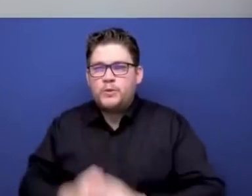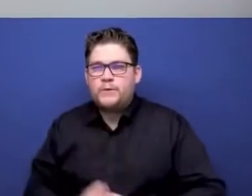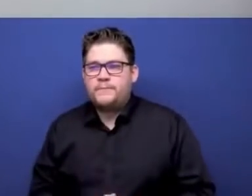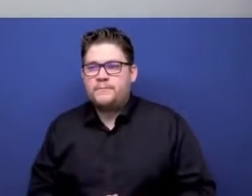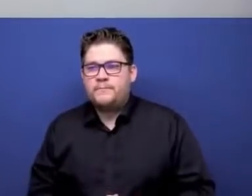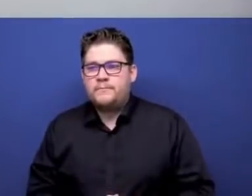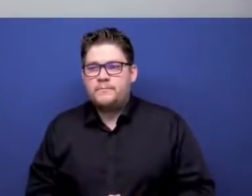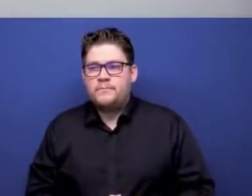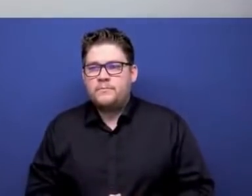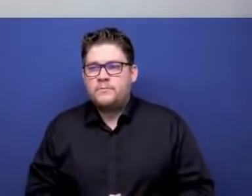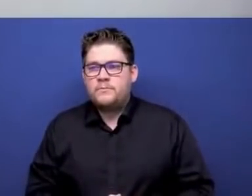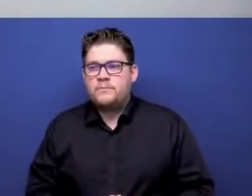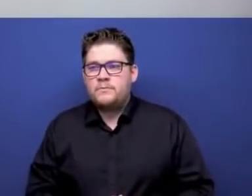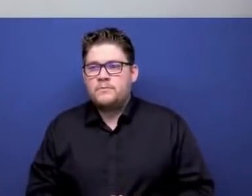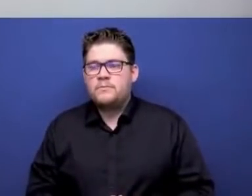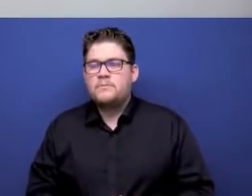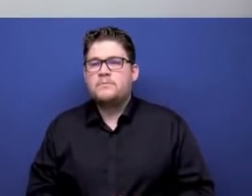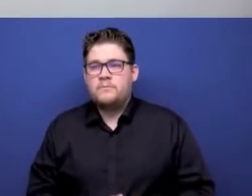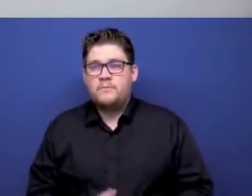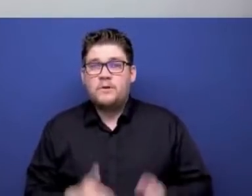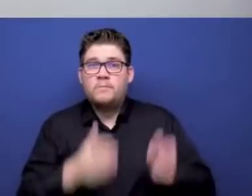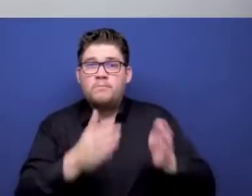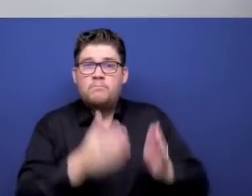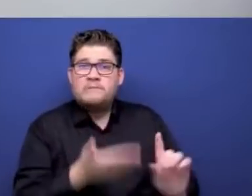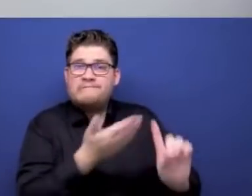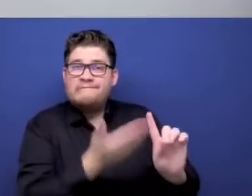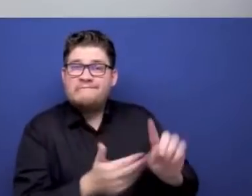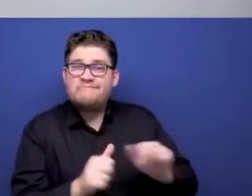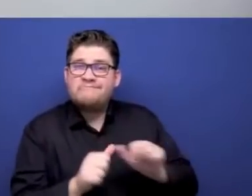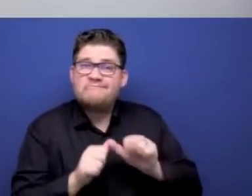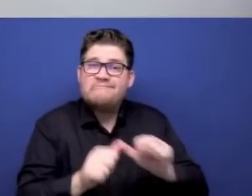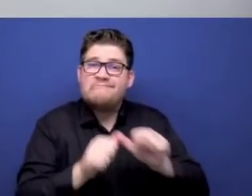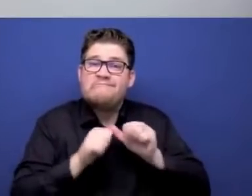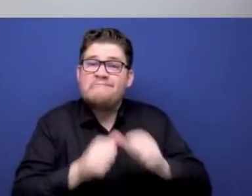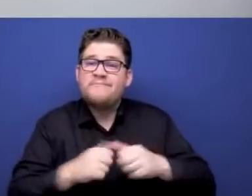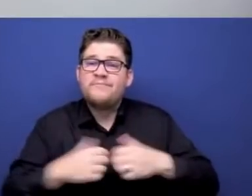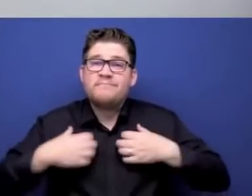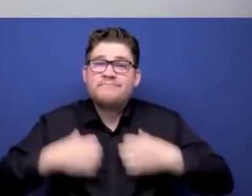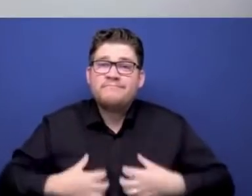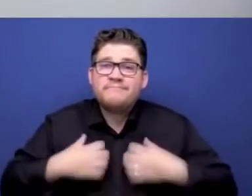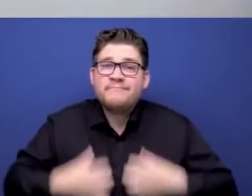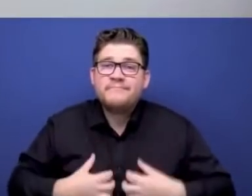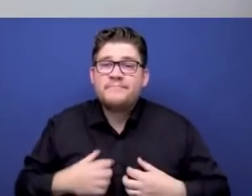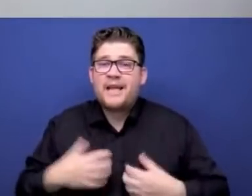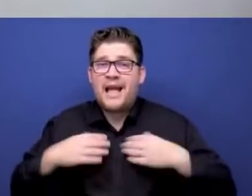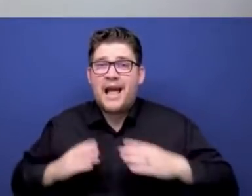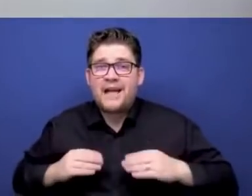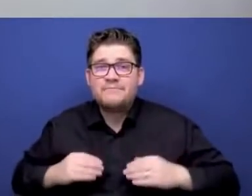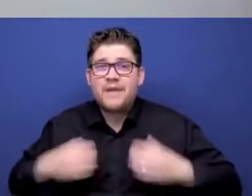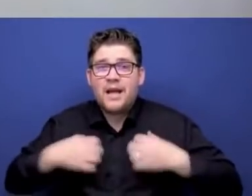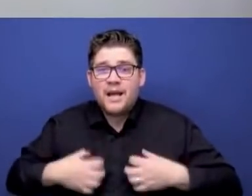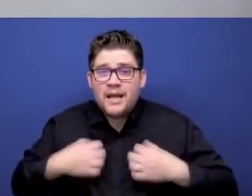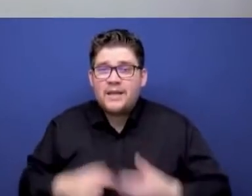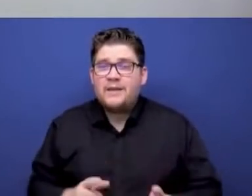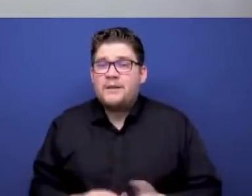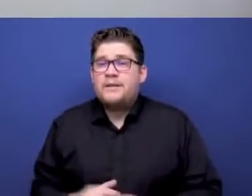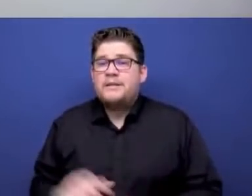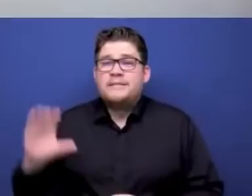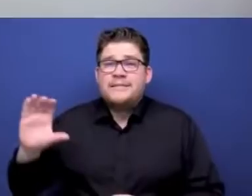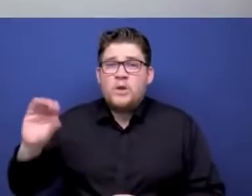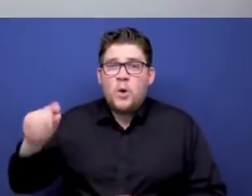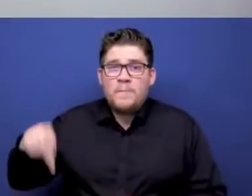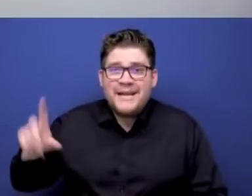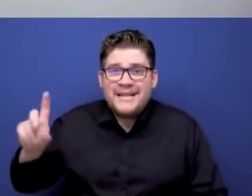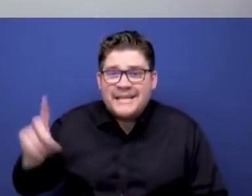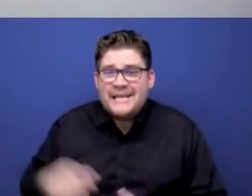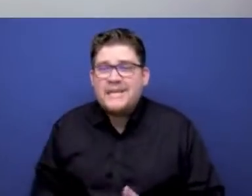So people who have asthma, who have COPD, chronic obstructive pulmonary disease, heart disease, and diabetes particularly.